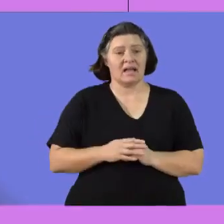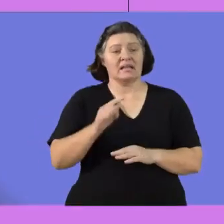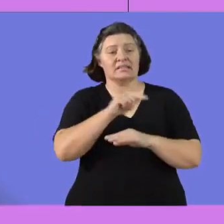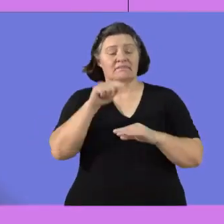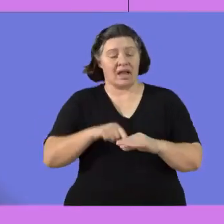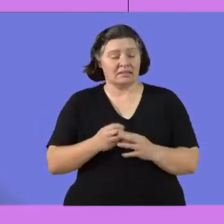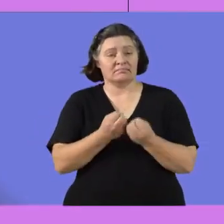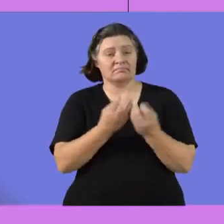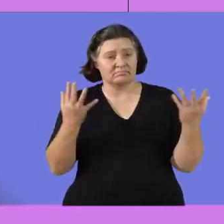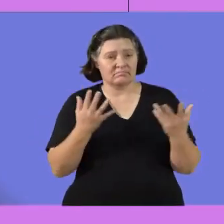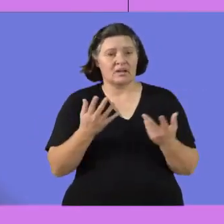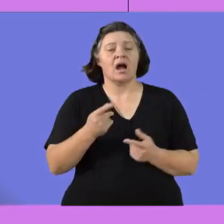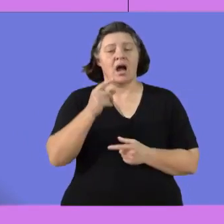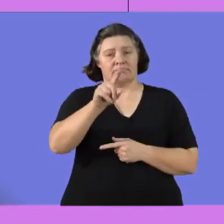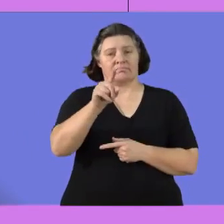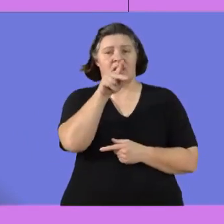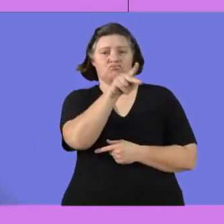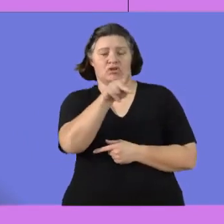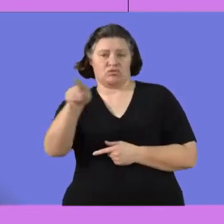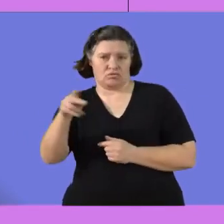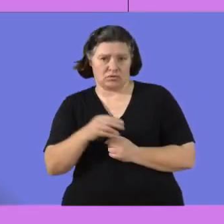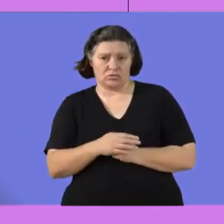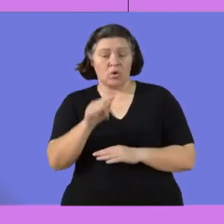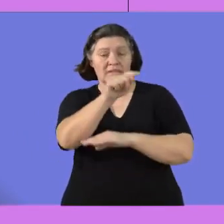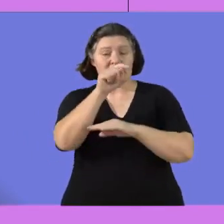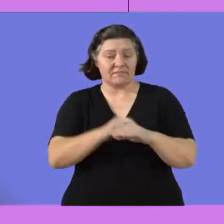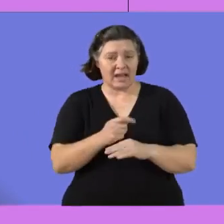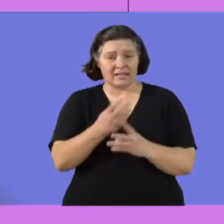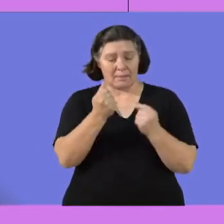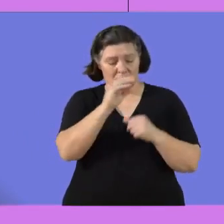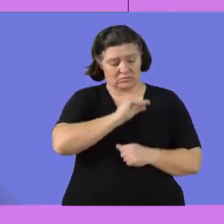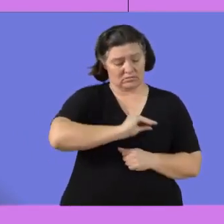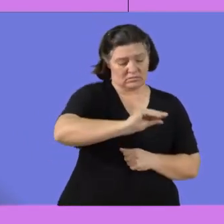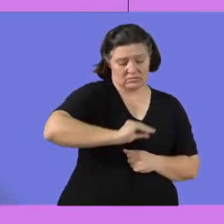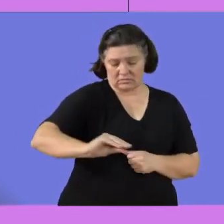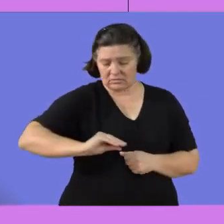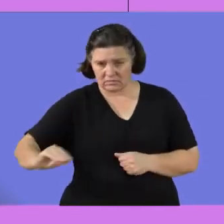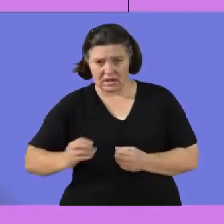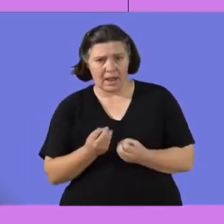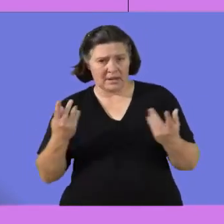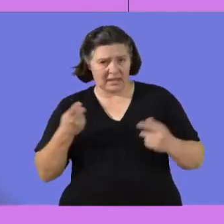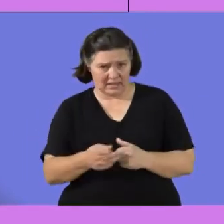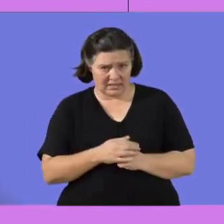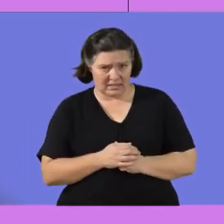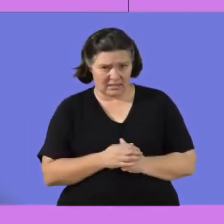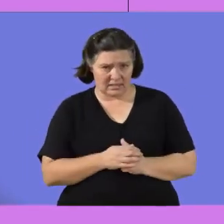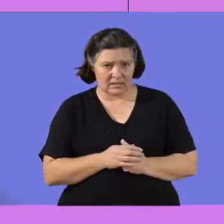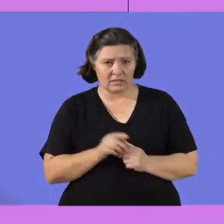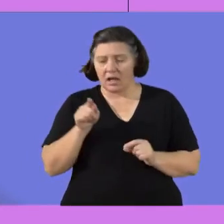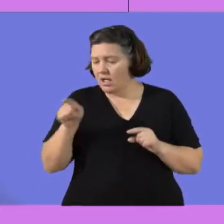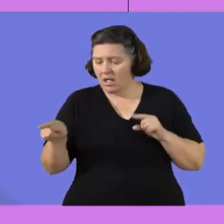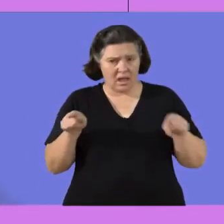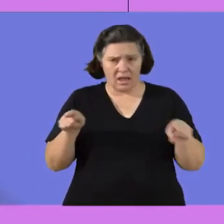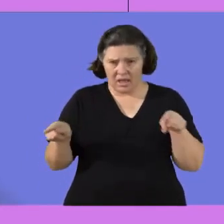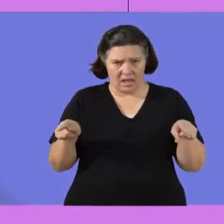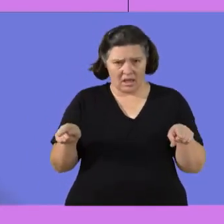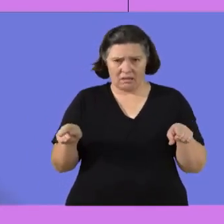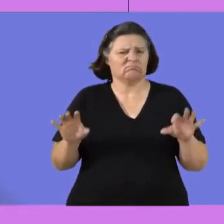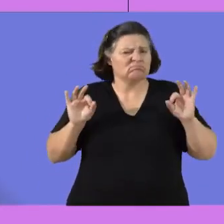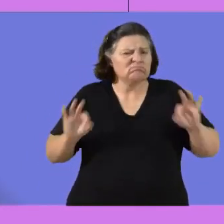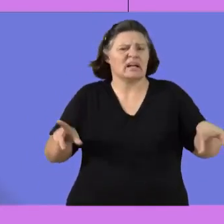finally, divide the amount in the given ratio. To divide the amount in the given ratio, actually the method to do